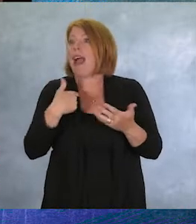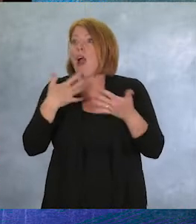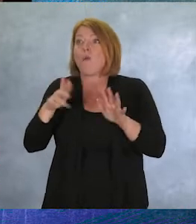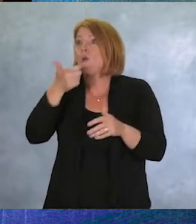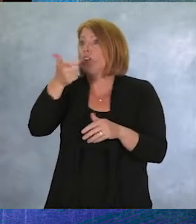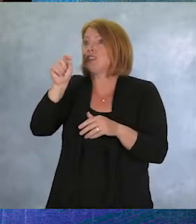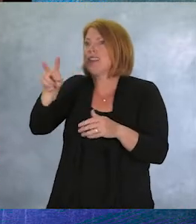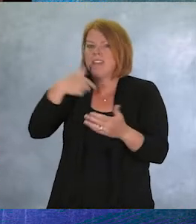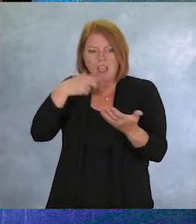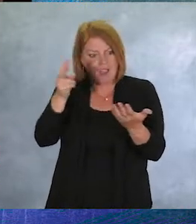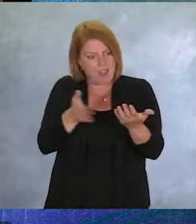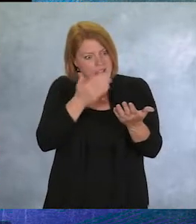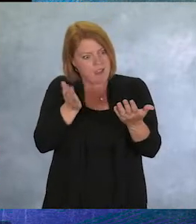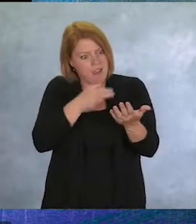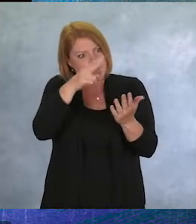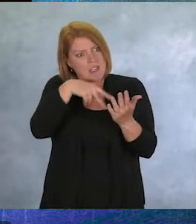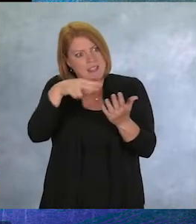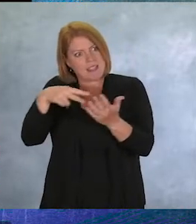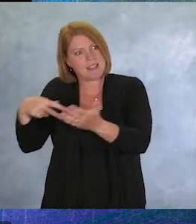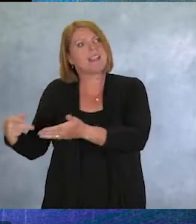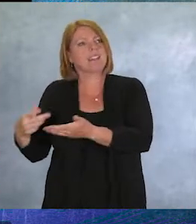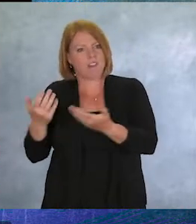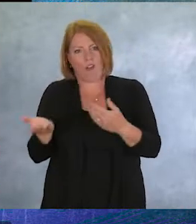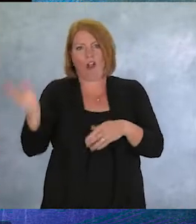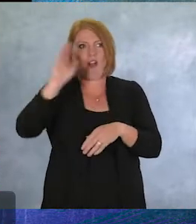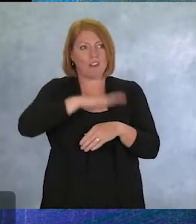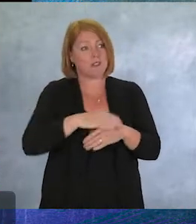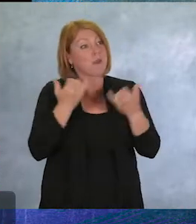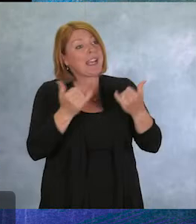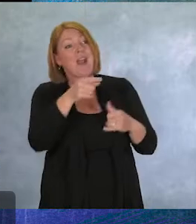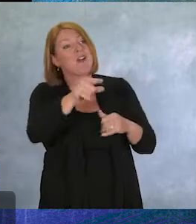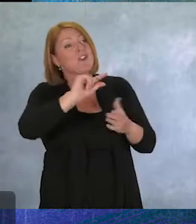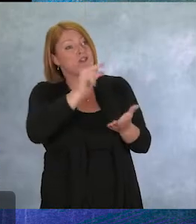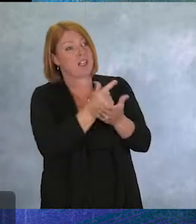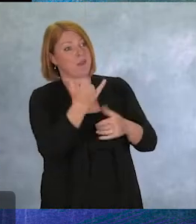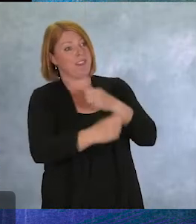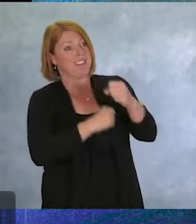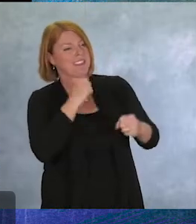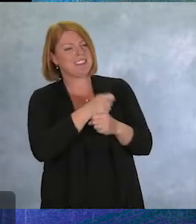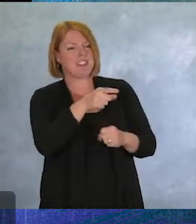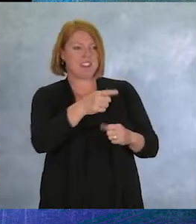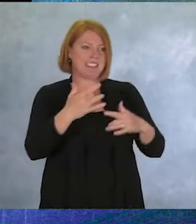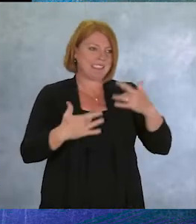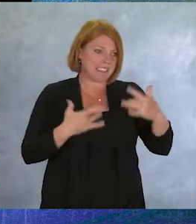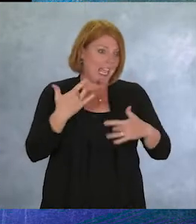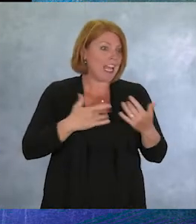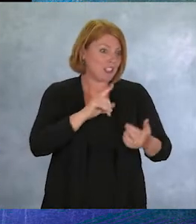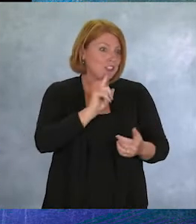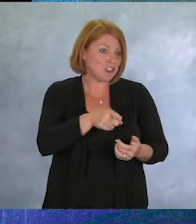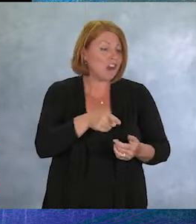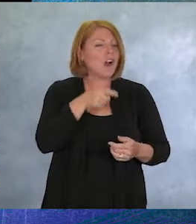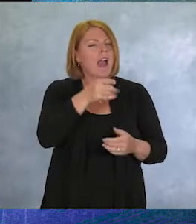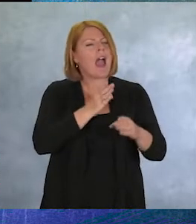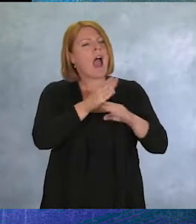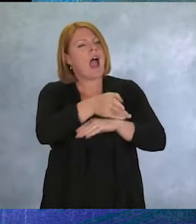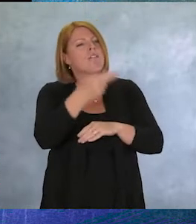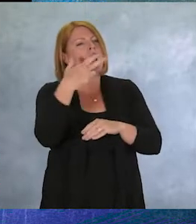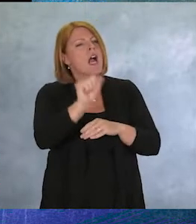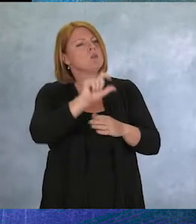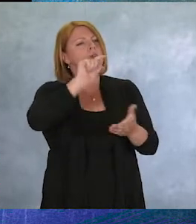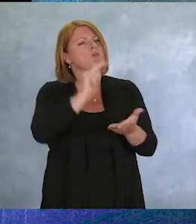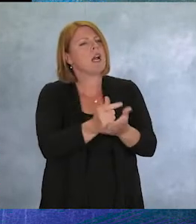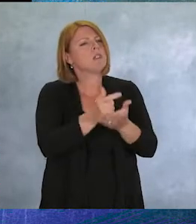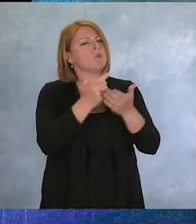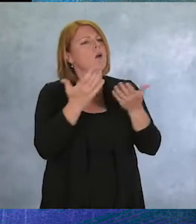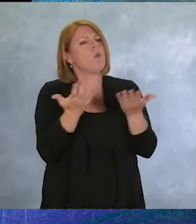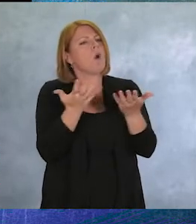watch TV, but I would just read. So so you're graduating this year, which I'm sure you're really excited about. What are you going to do after you graduate from